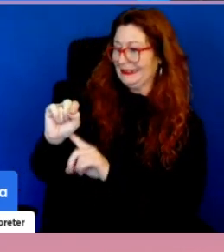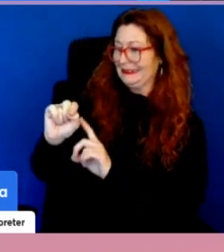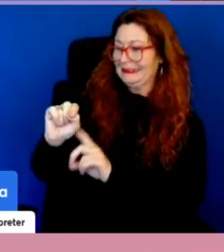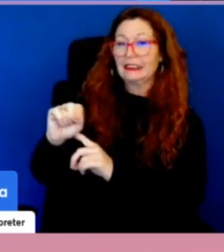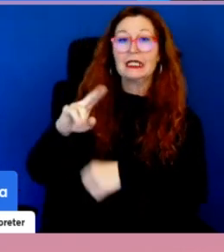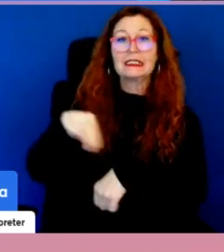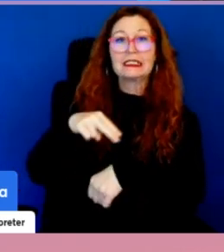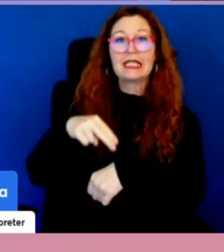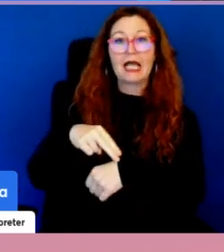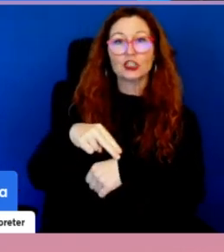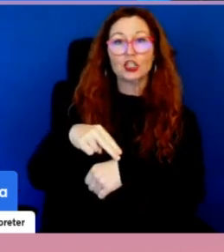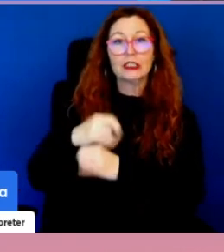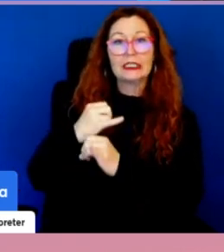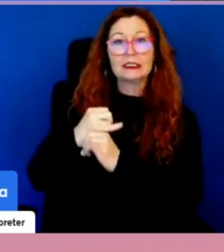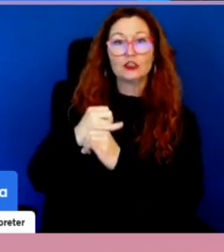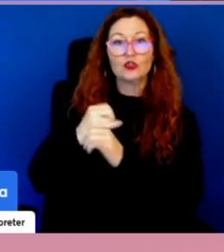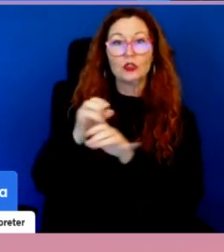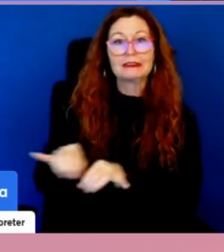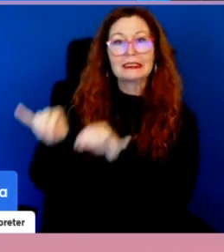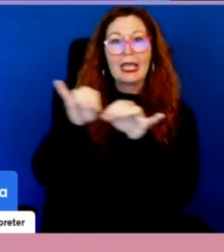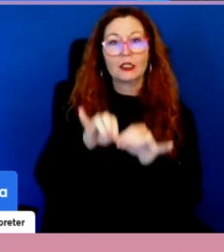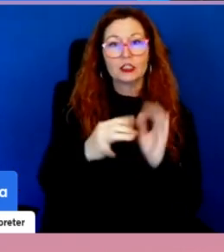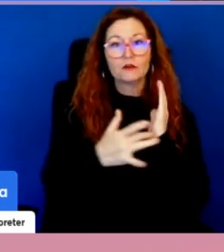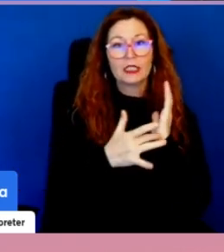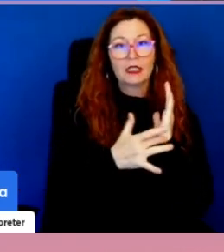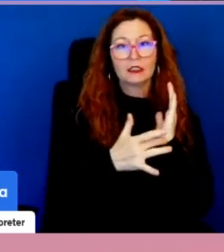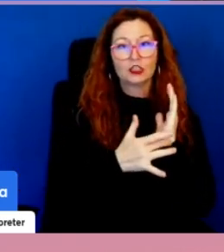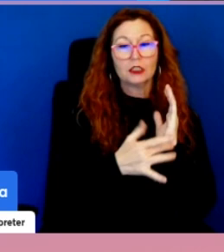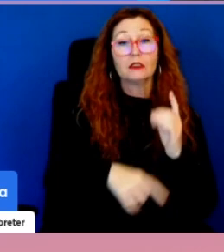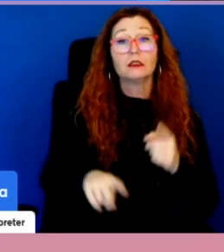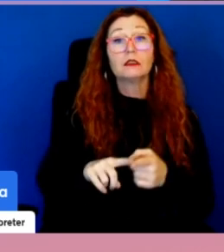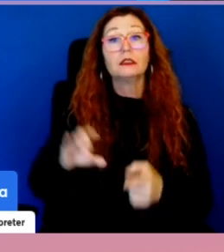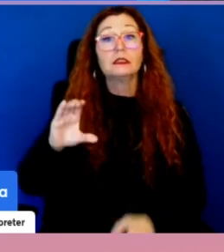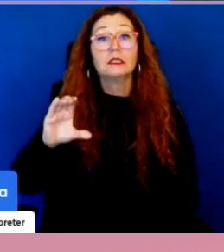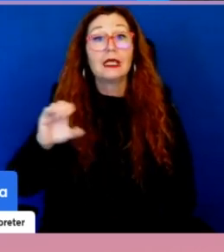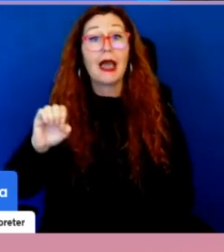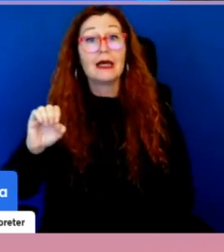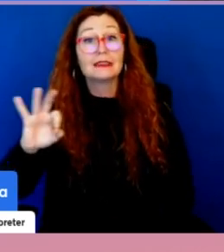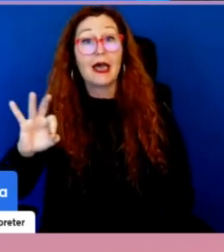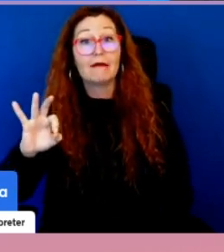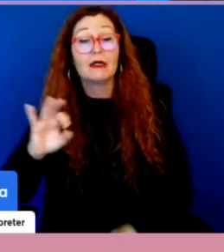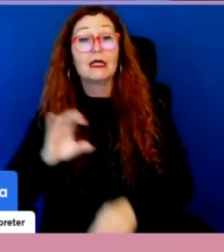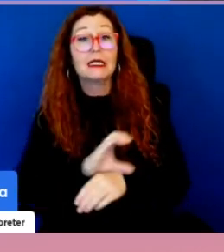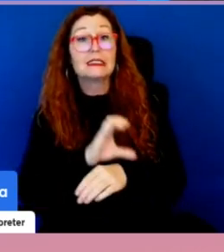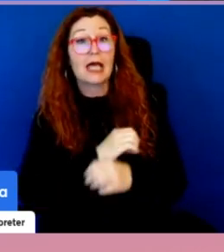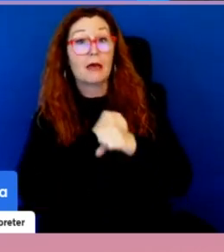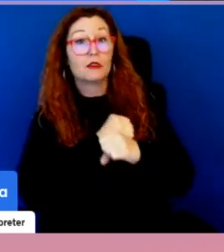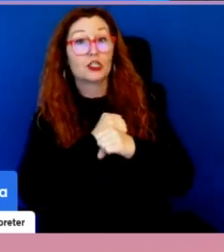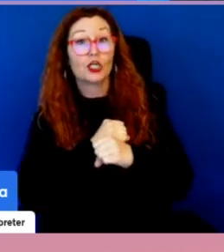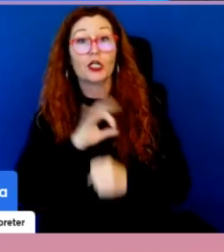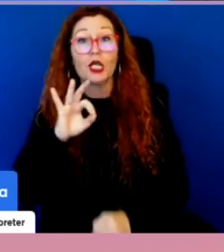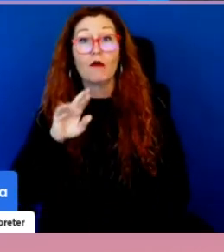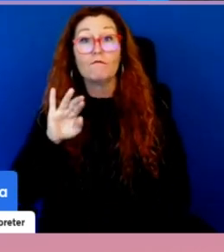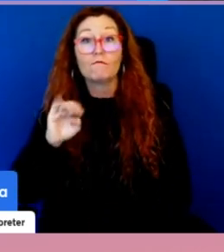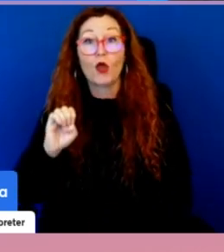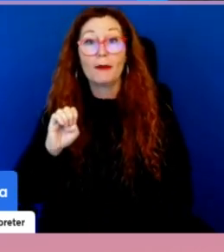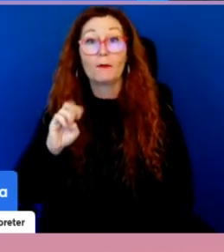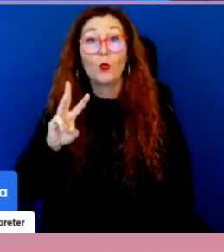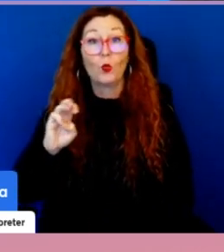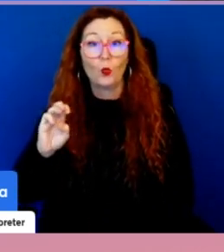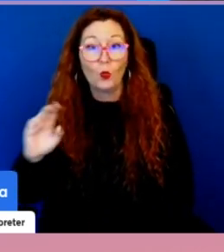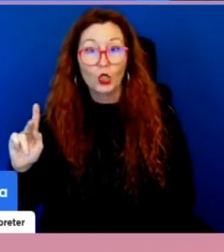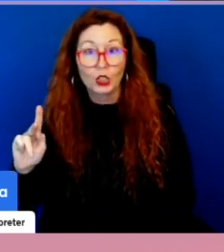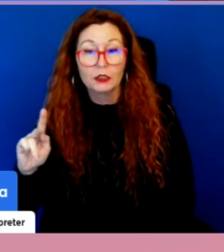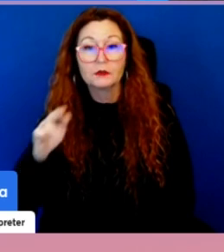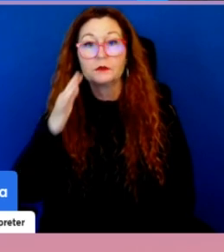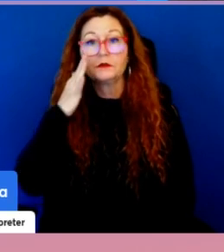and CSF is their cybersecurity framework. And why this matters as part of this conversation is CSF provides a structured approach